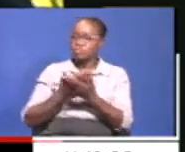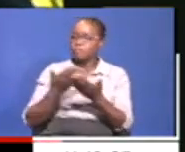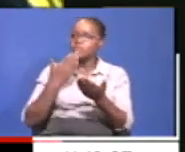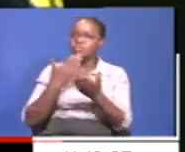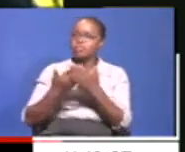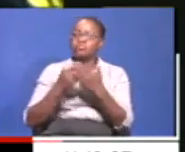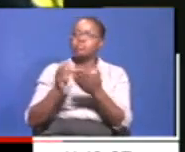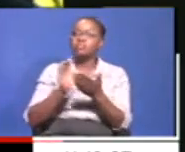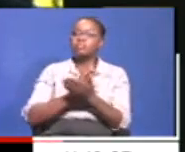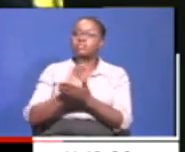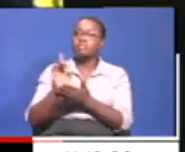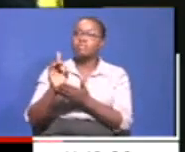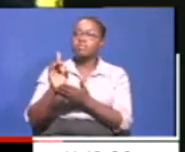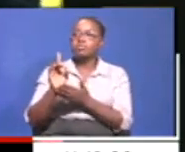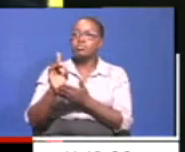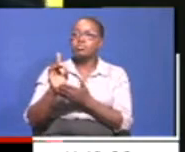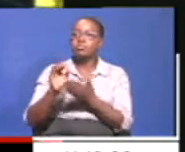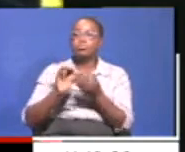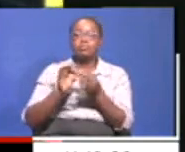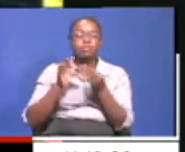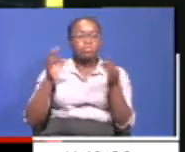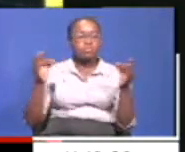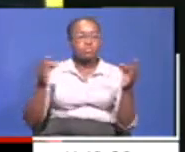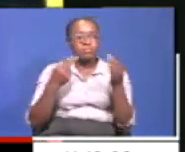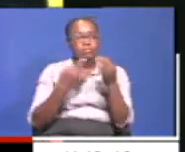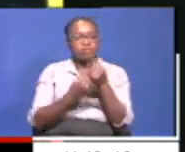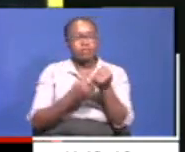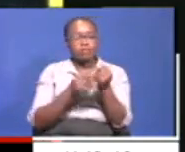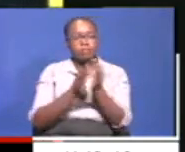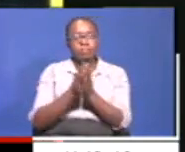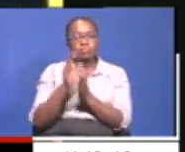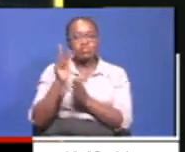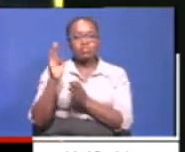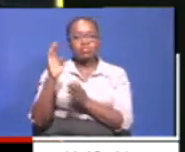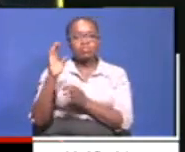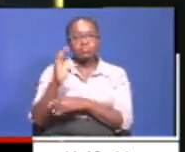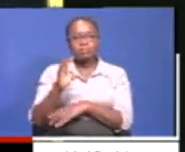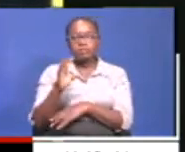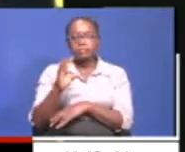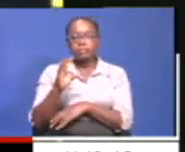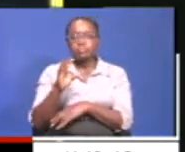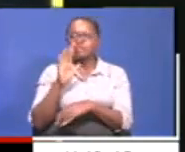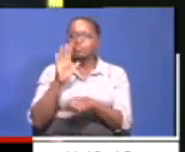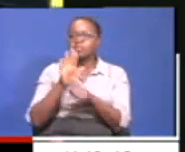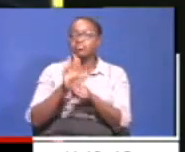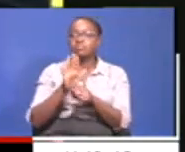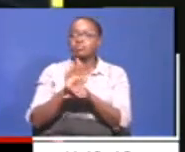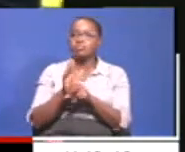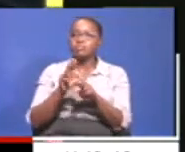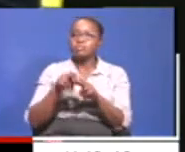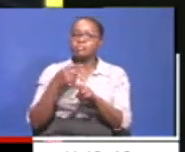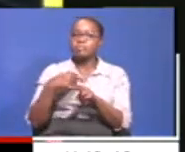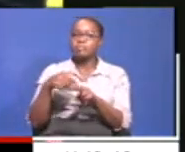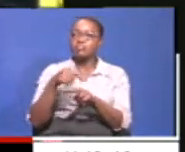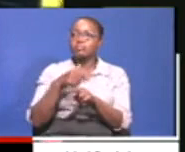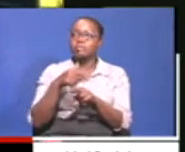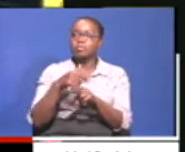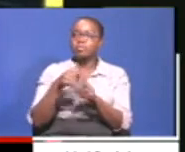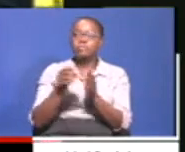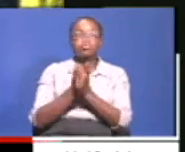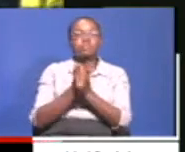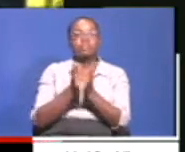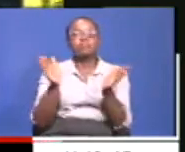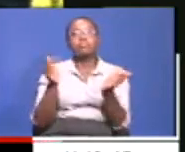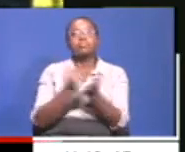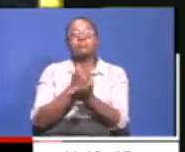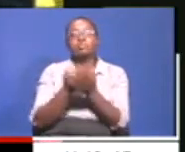1. We look forward for long partnership with KBC. You've been so much on us in giving us publicity,